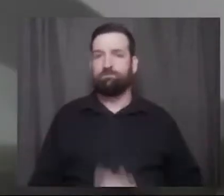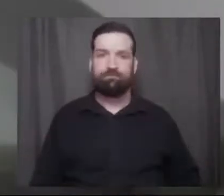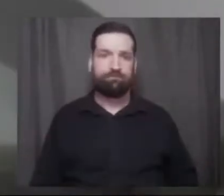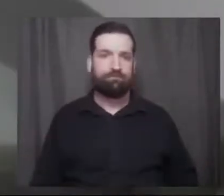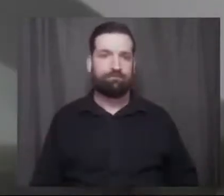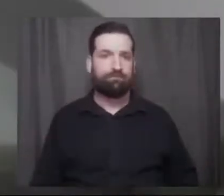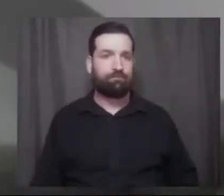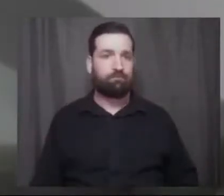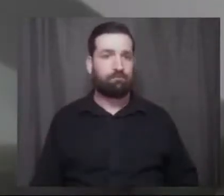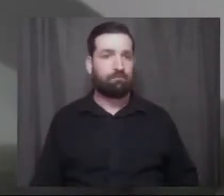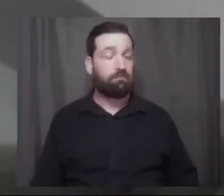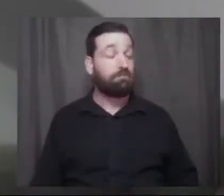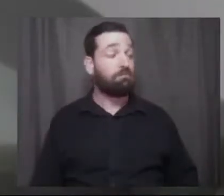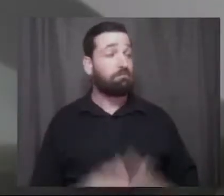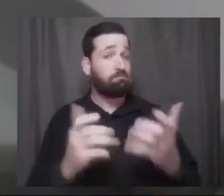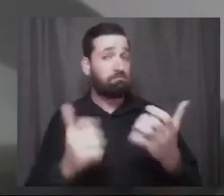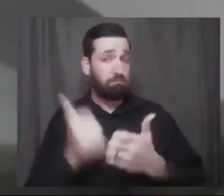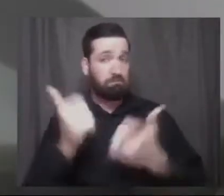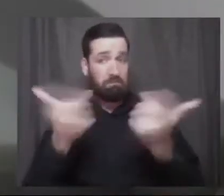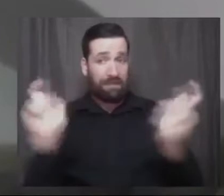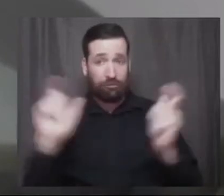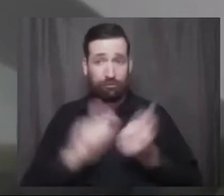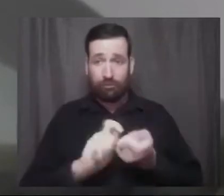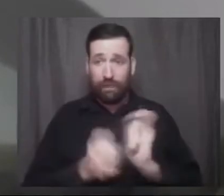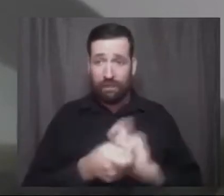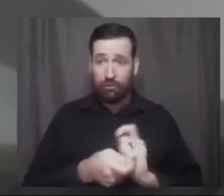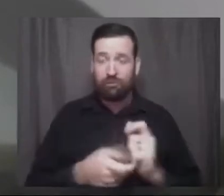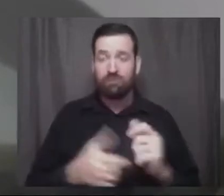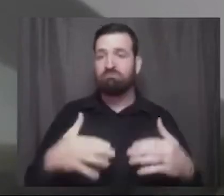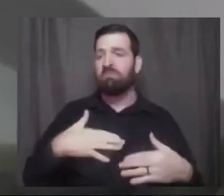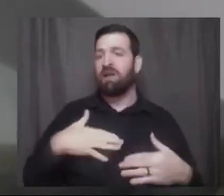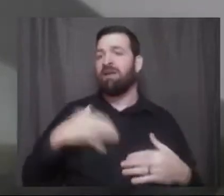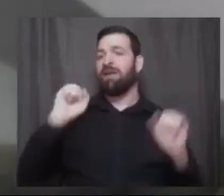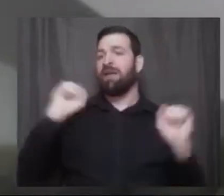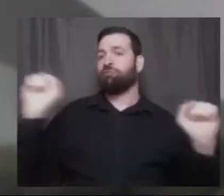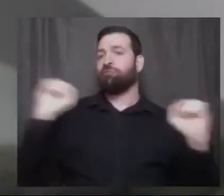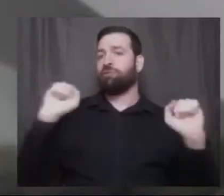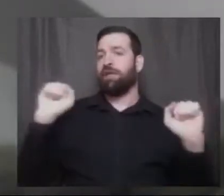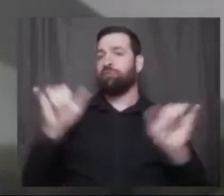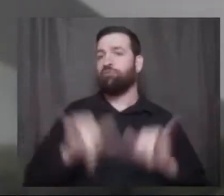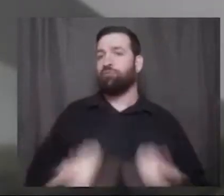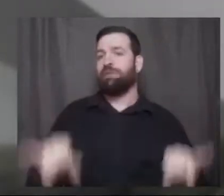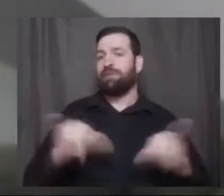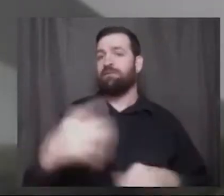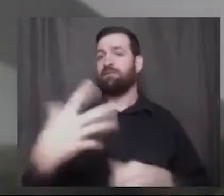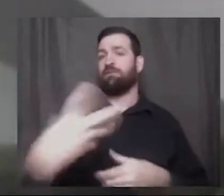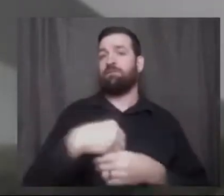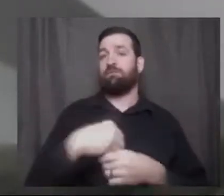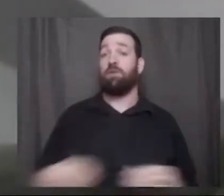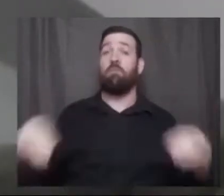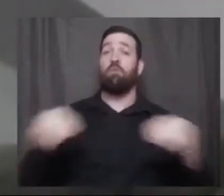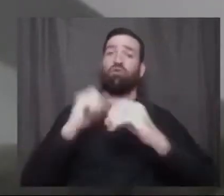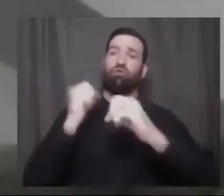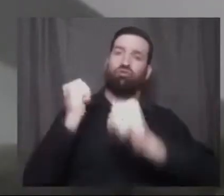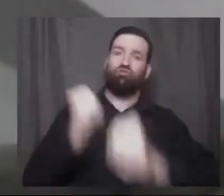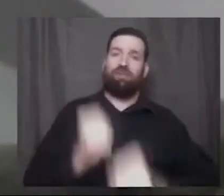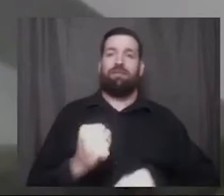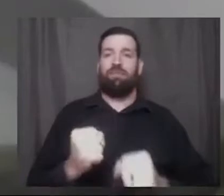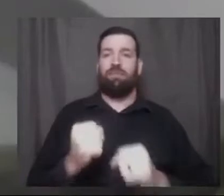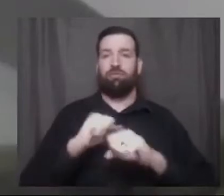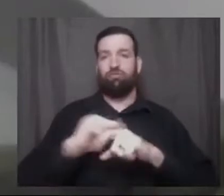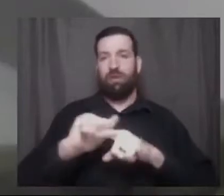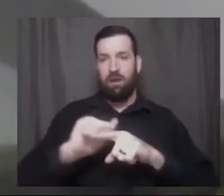I think the biggest thing is I've changed my exercise routine. I've incorporated a lot more strength training in addition